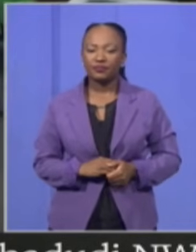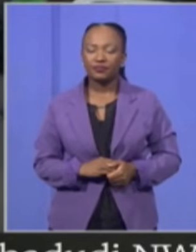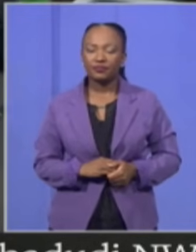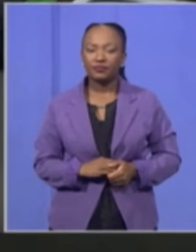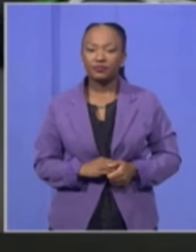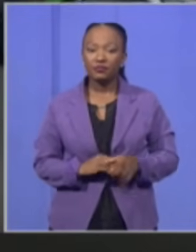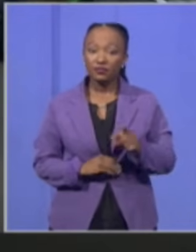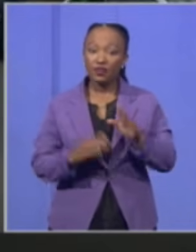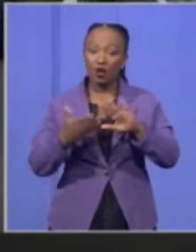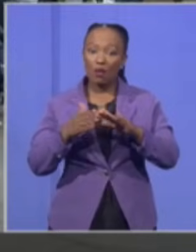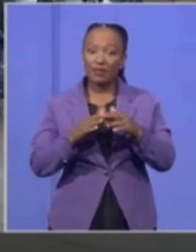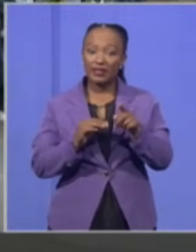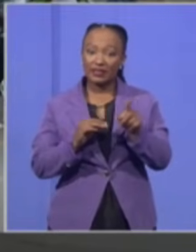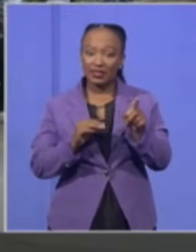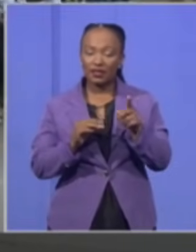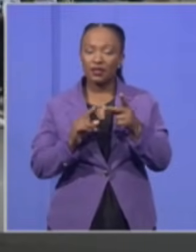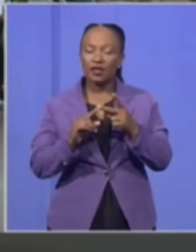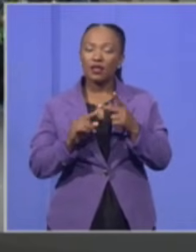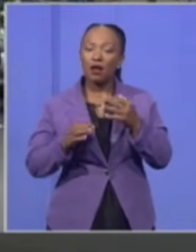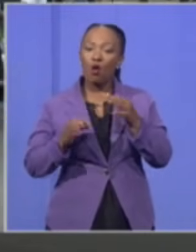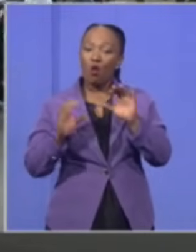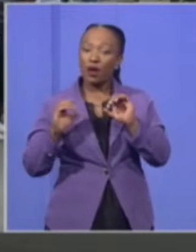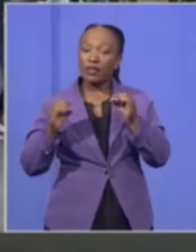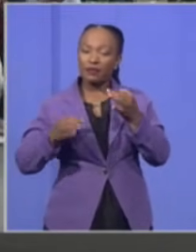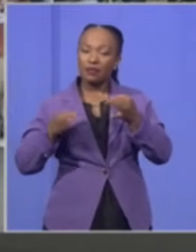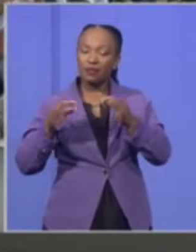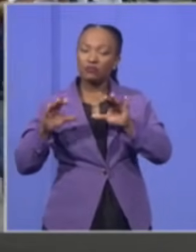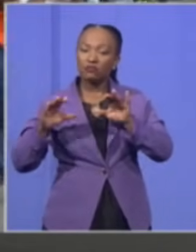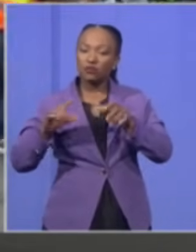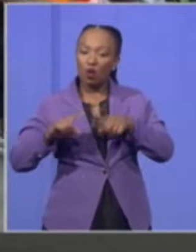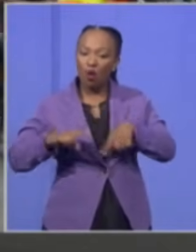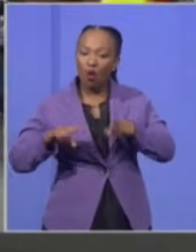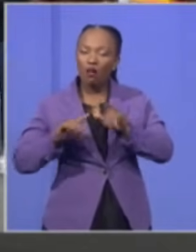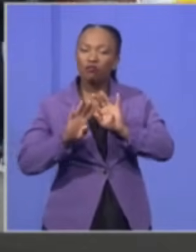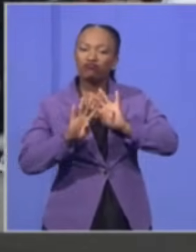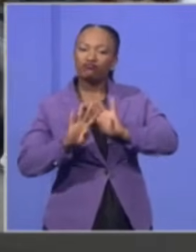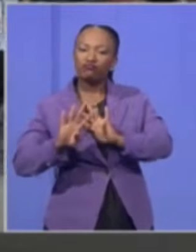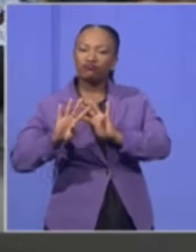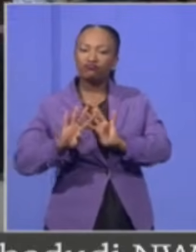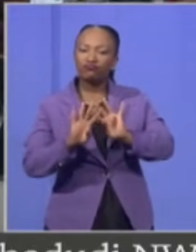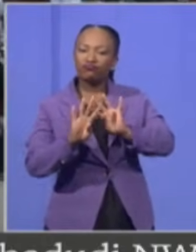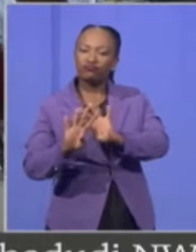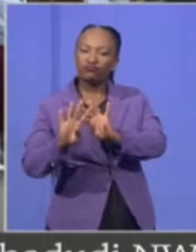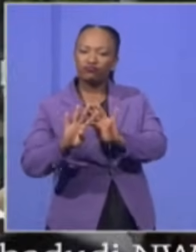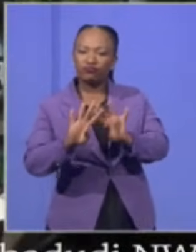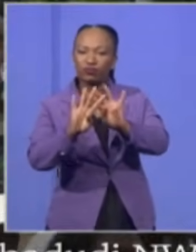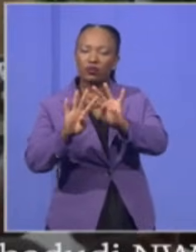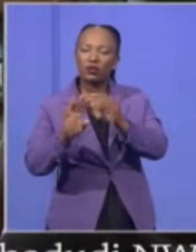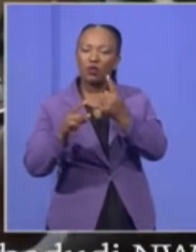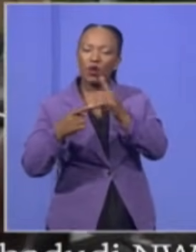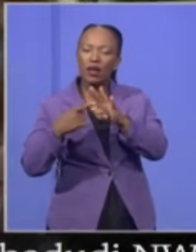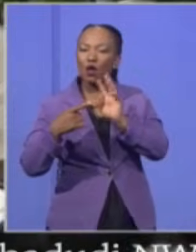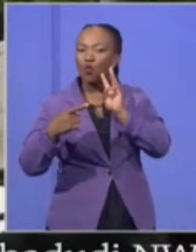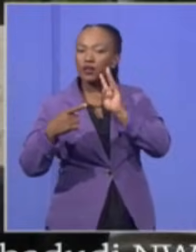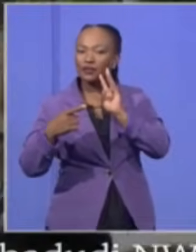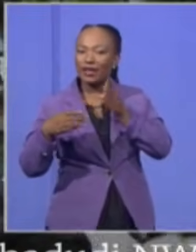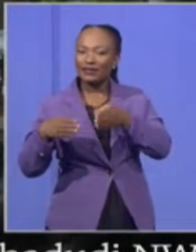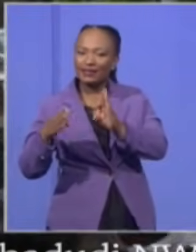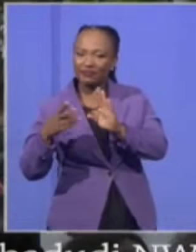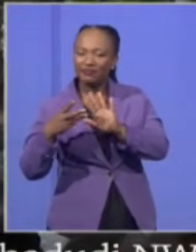Baagi le maloko a lekoko la Mkhondo Wesizwe ba ne ba gwantela kwa masepaleng go lopa ditirelo. Dingwe tsa dikopo tsa bona ke metsi, ditsela,